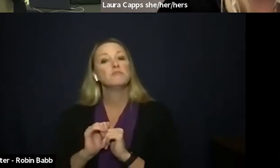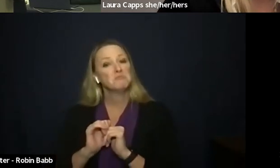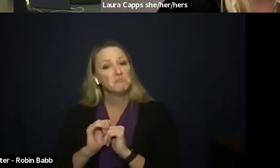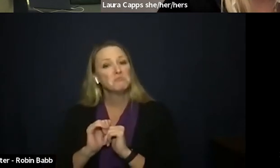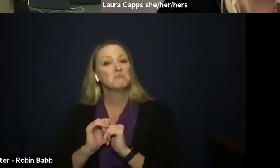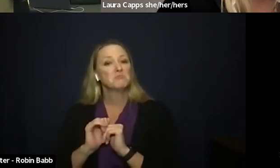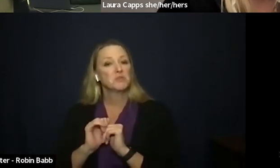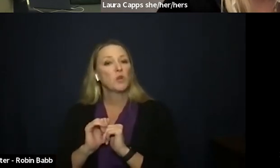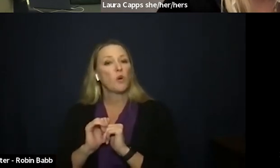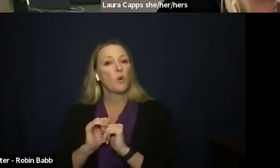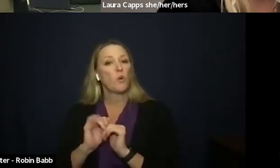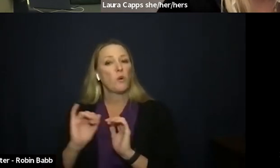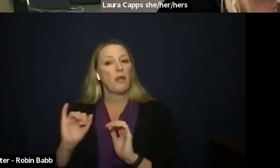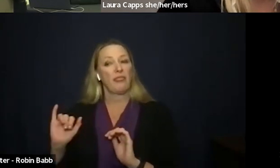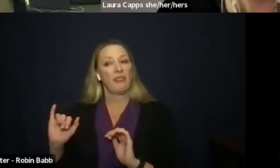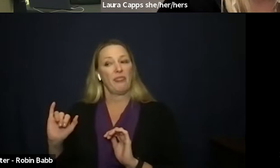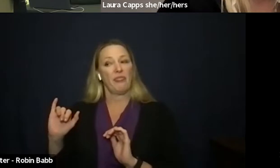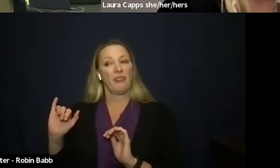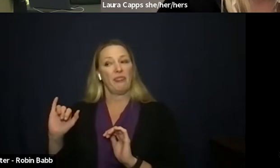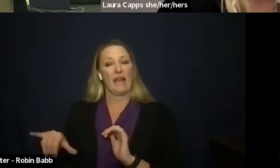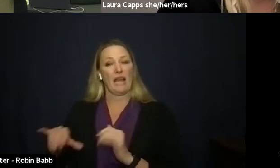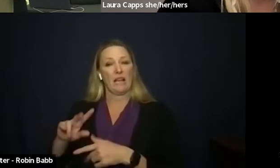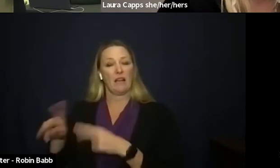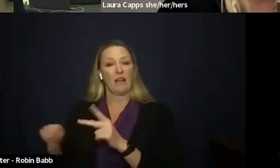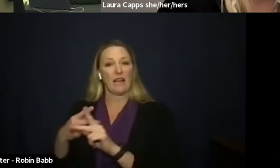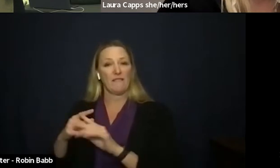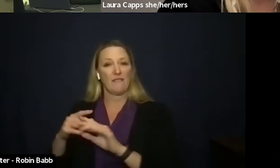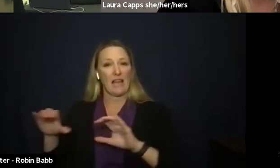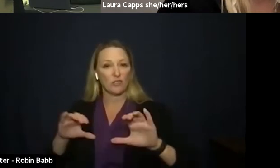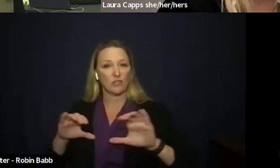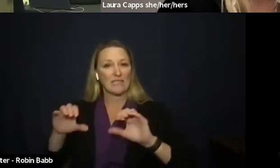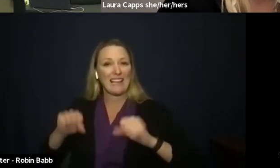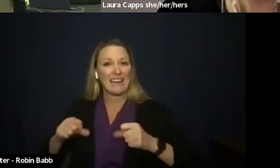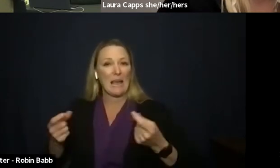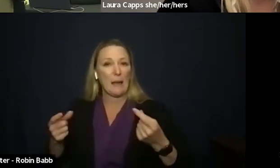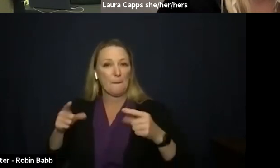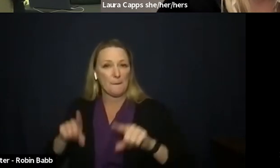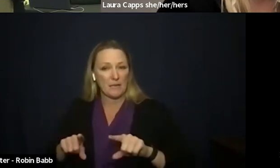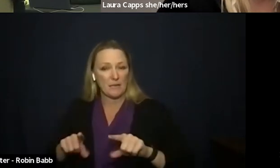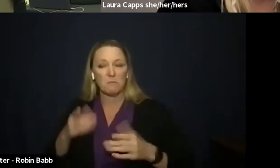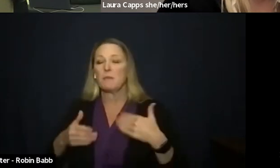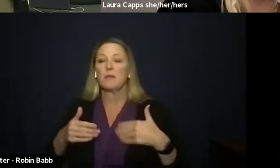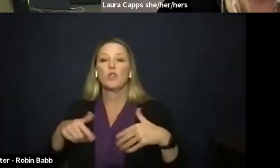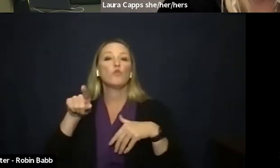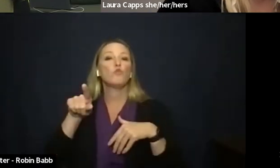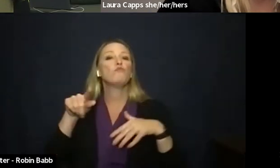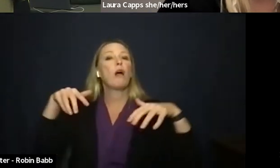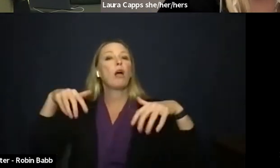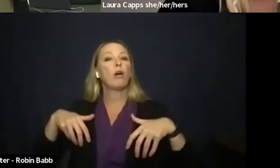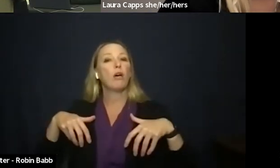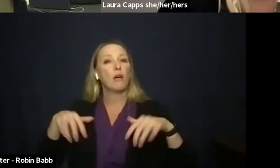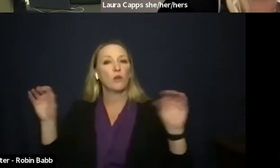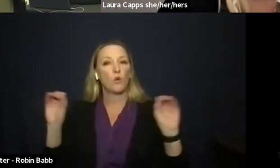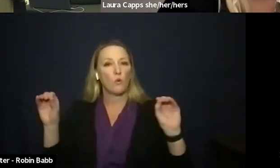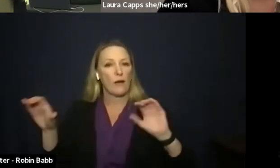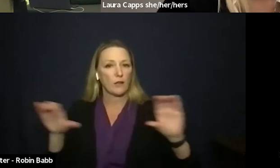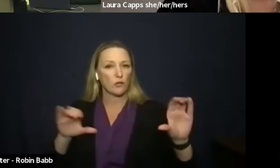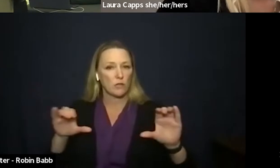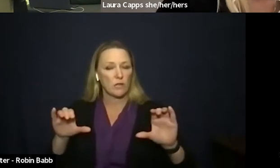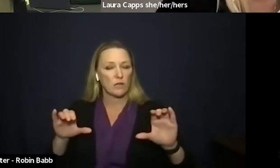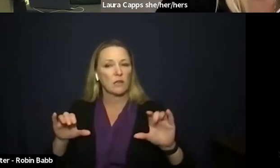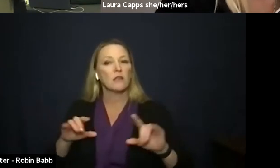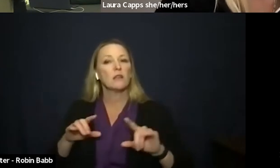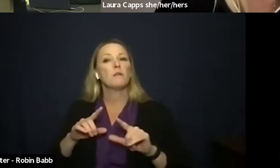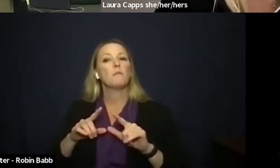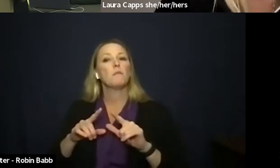an action could be taken by the board or not action no action in effect that would minimize the